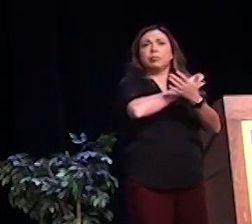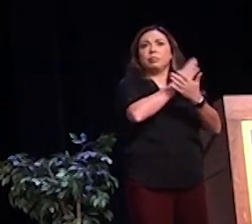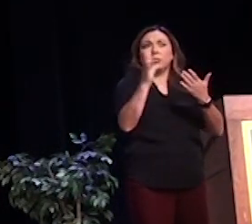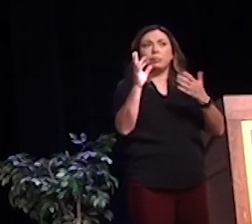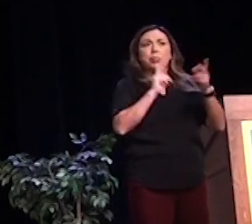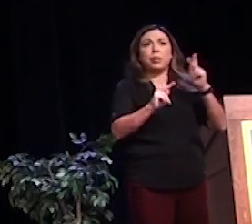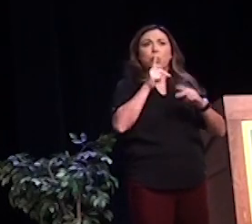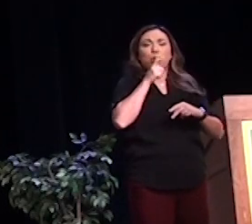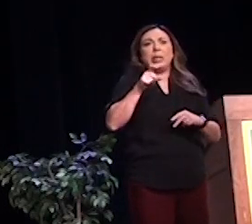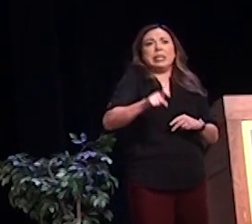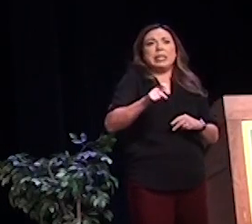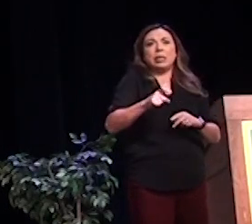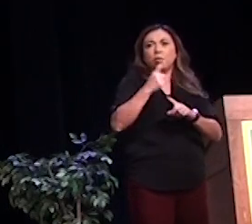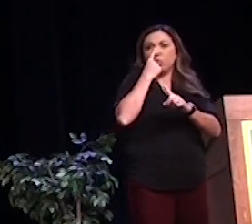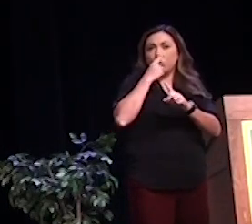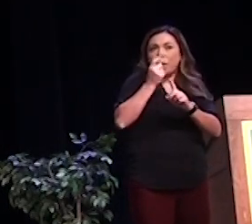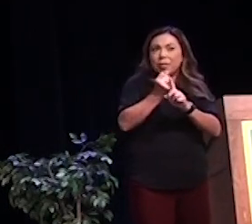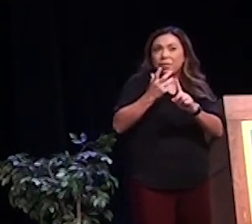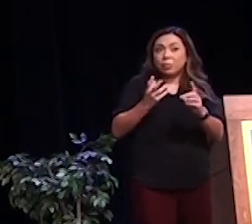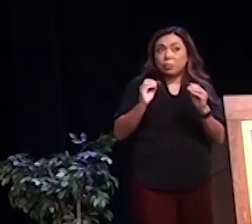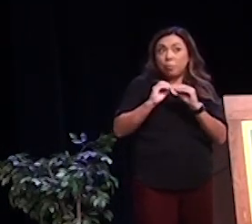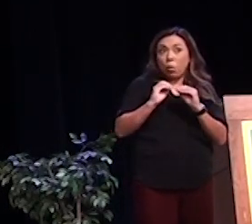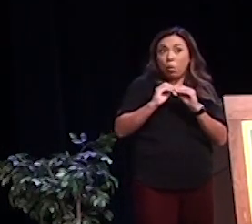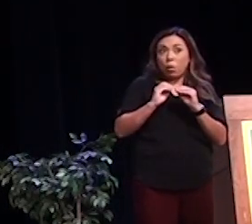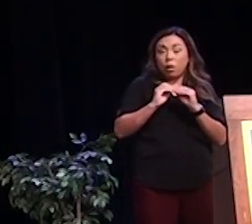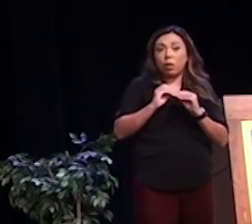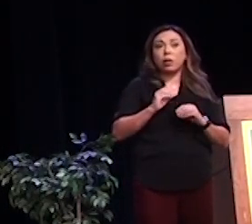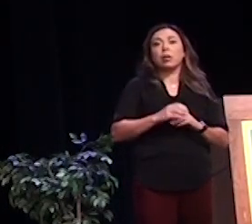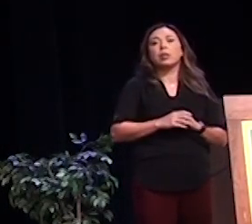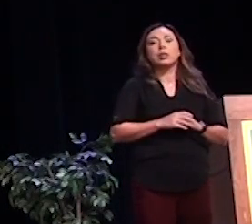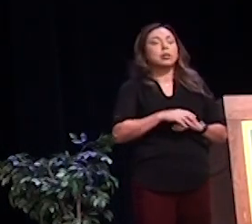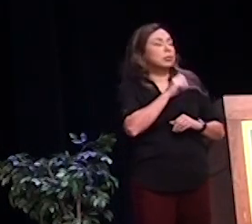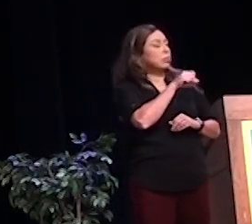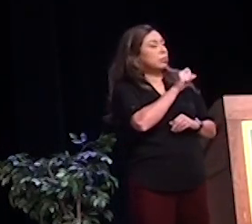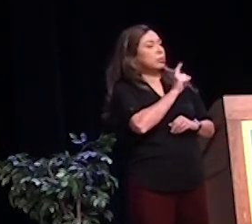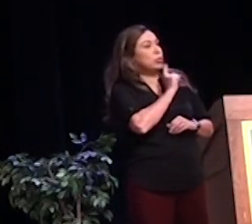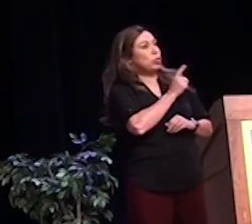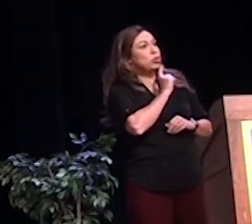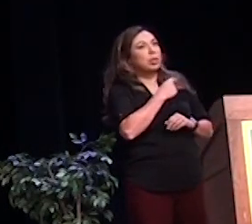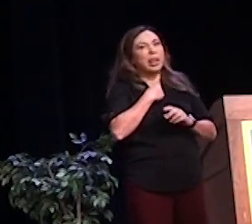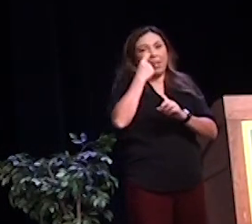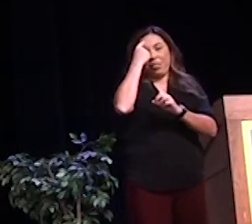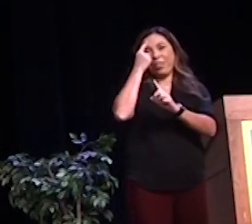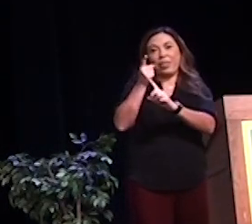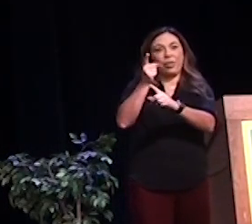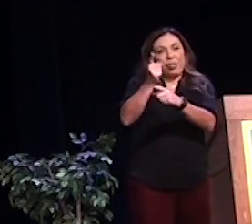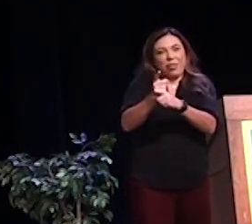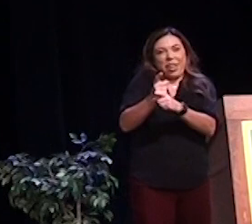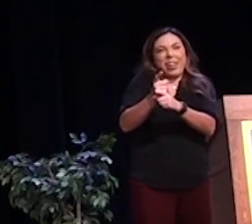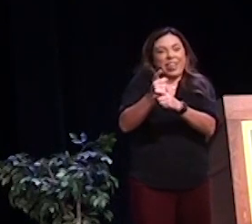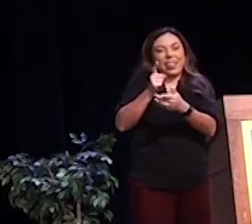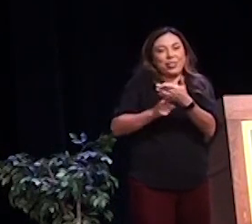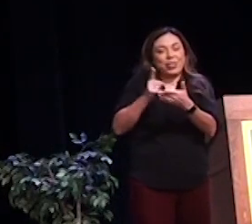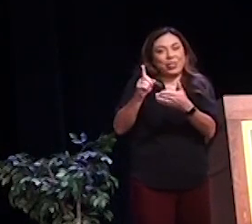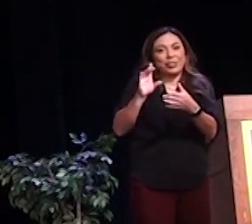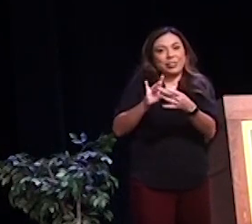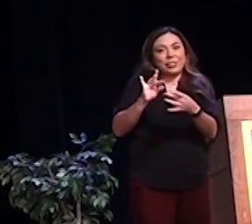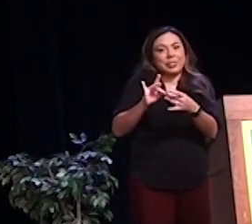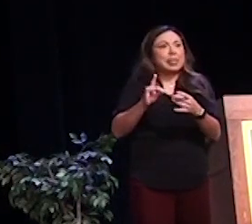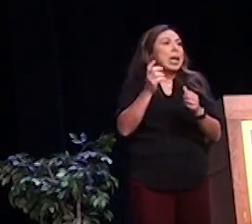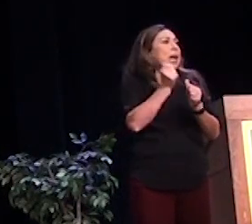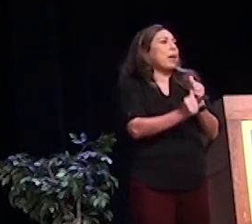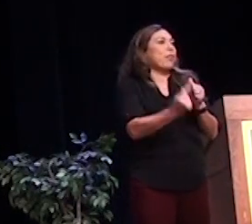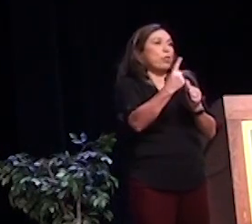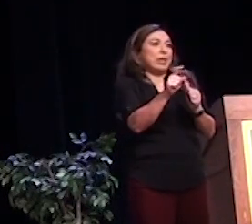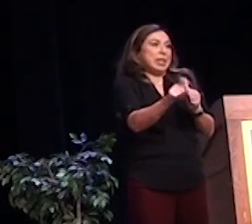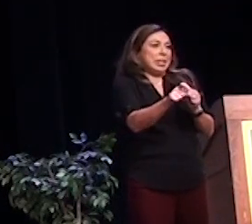need, right? Can you talk a little bit more about that? Sure. I think you hit the nail right on the head. Everyone